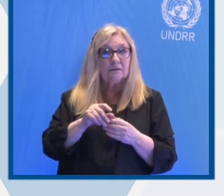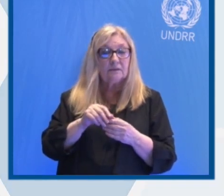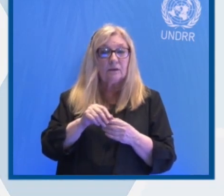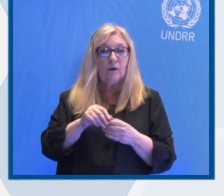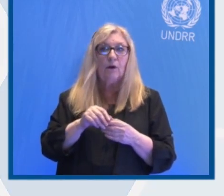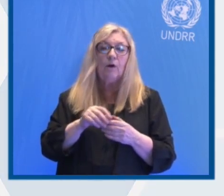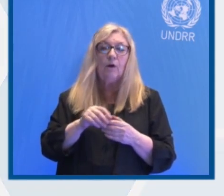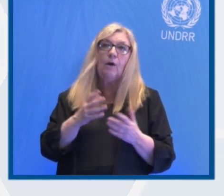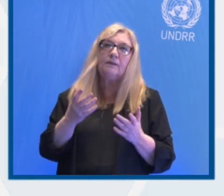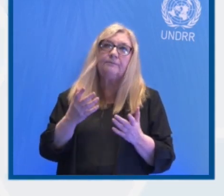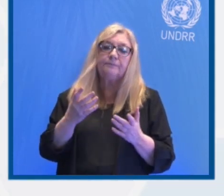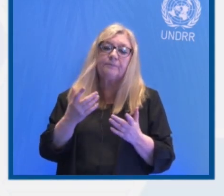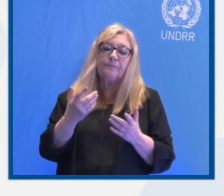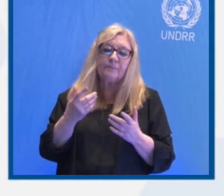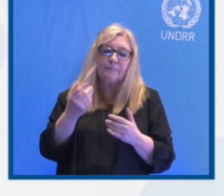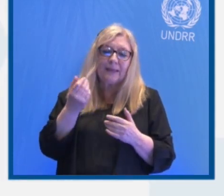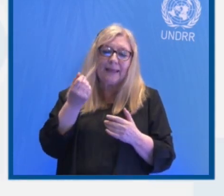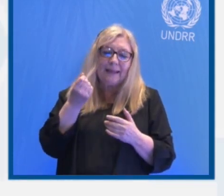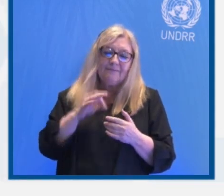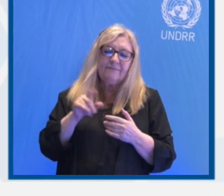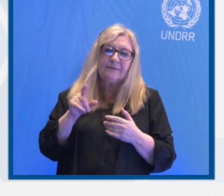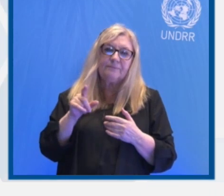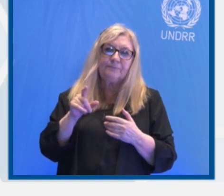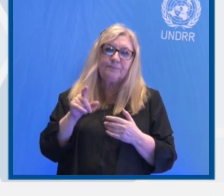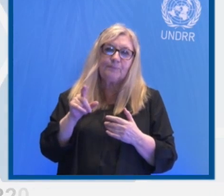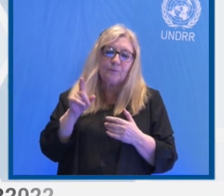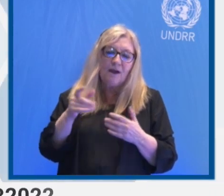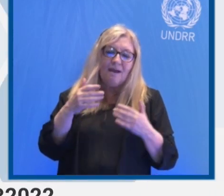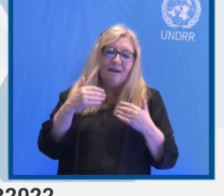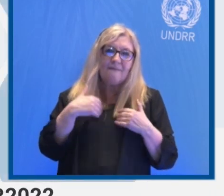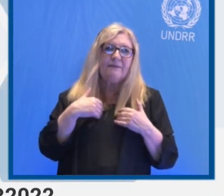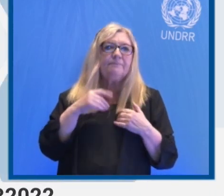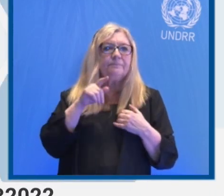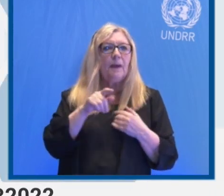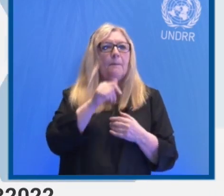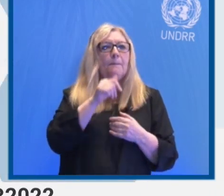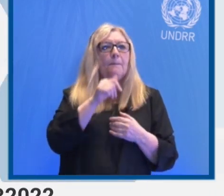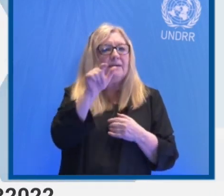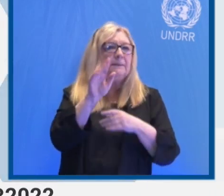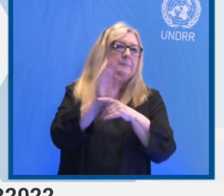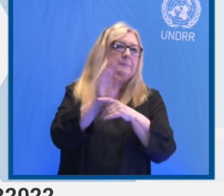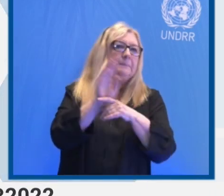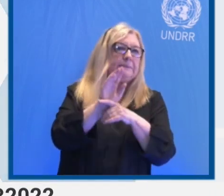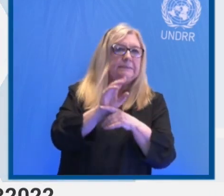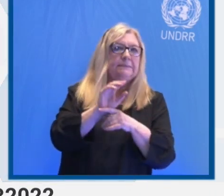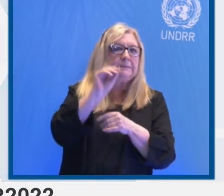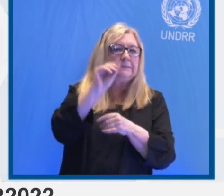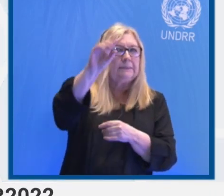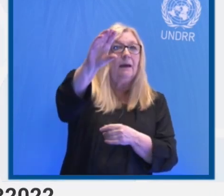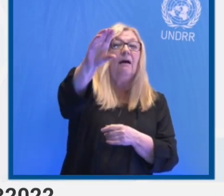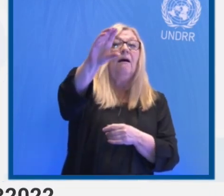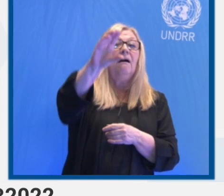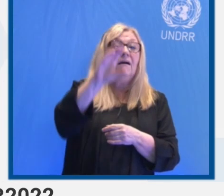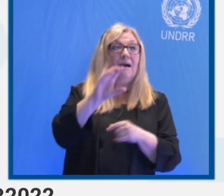when private capital is put in play for investments like these, private capital should expect risk. There's risk